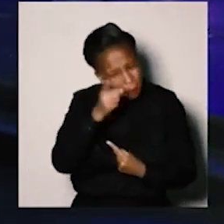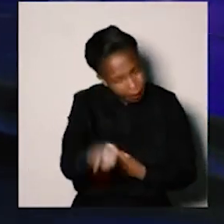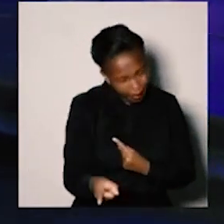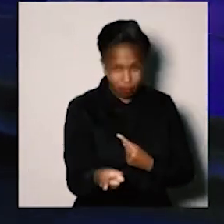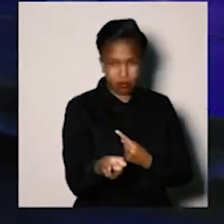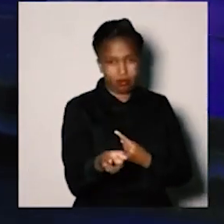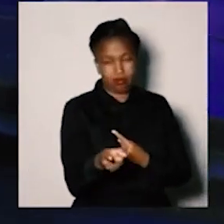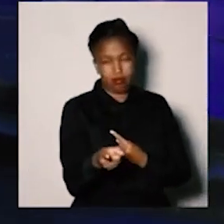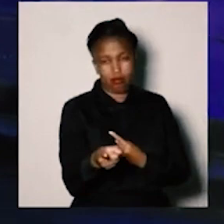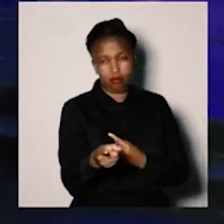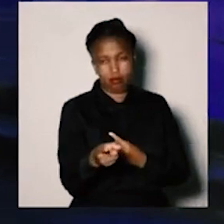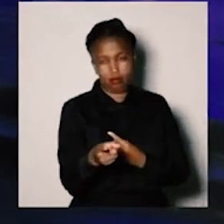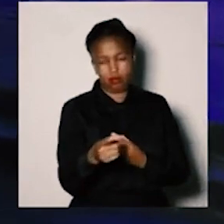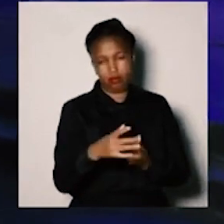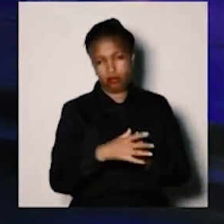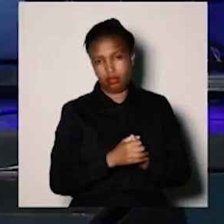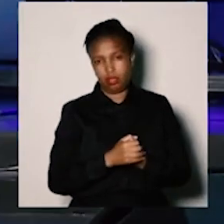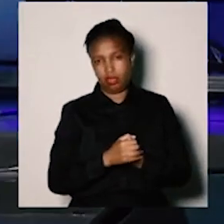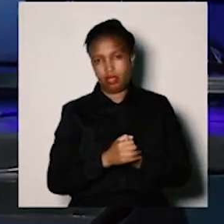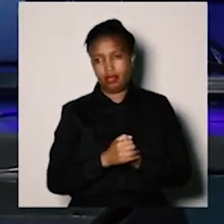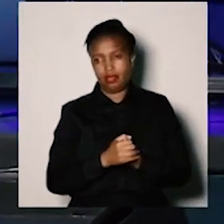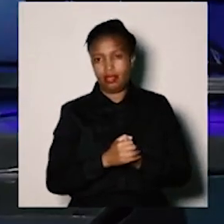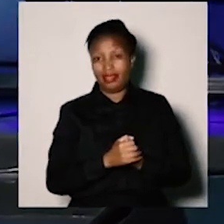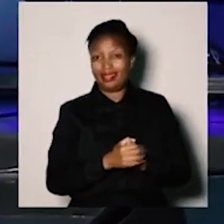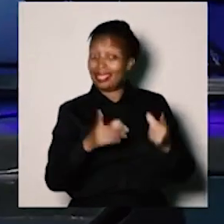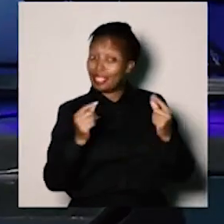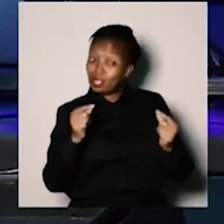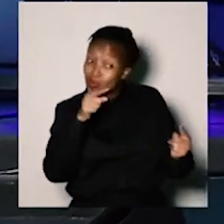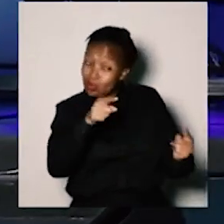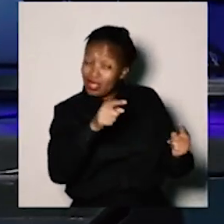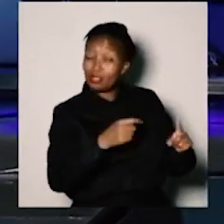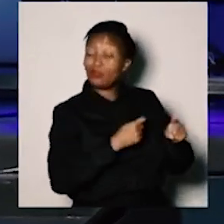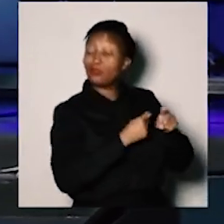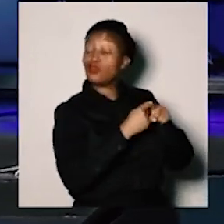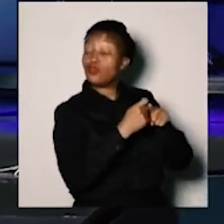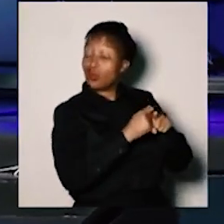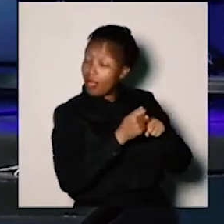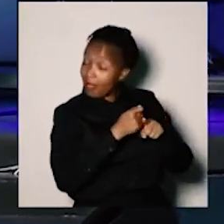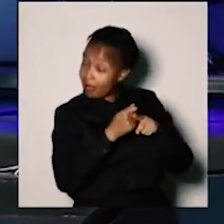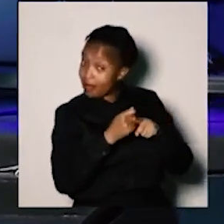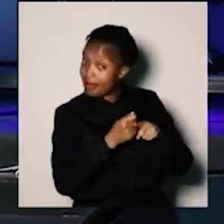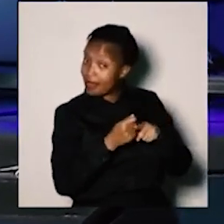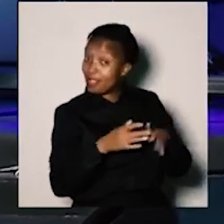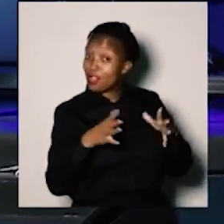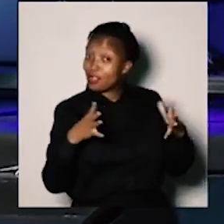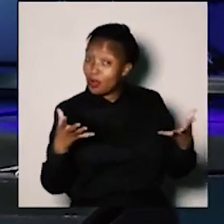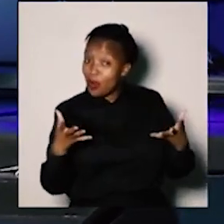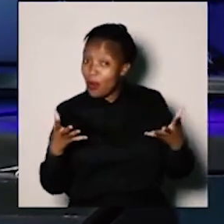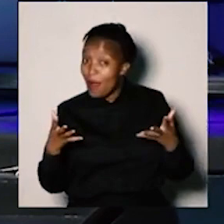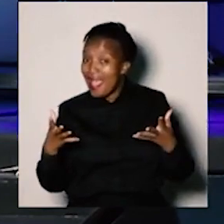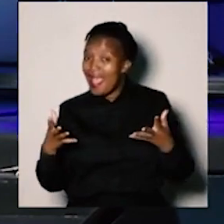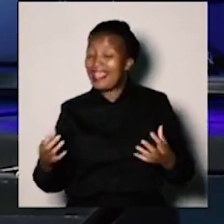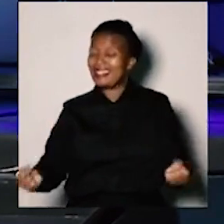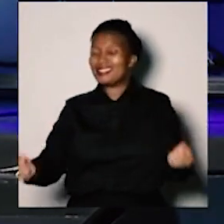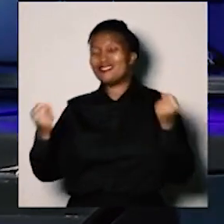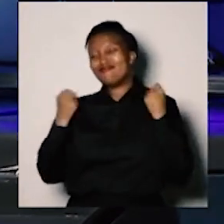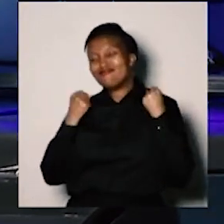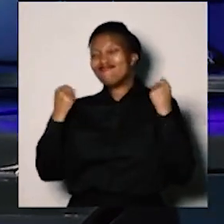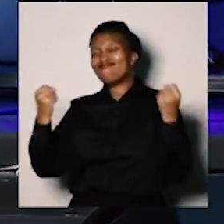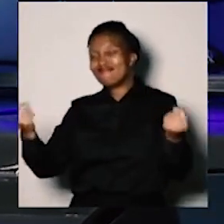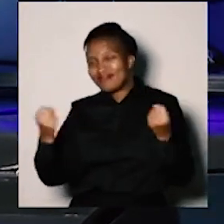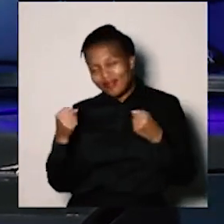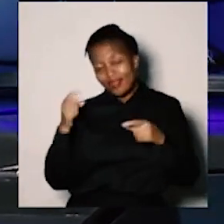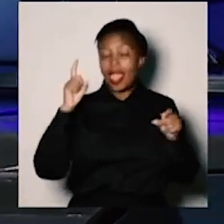clothes off, they were going in there to be trained, and so that as they engage in athletes in